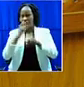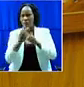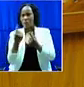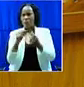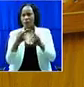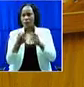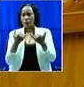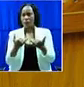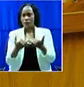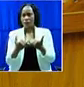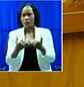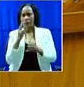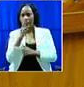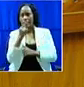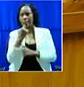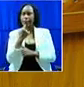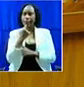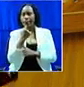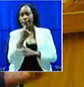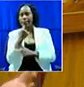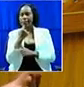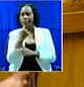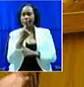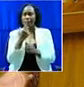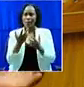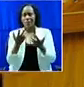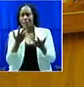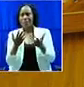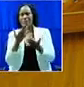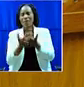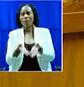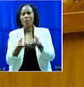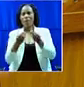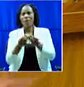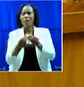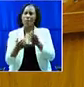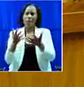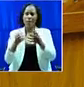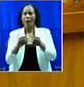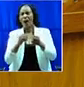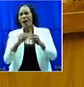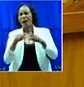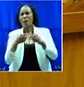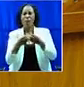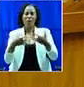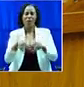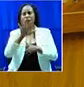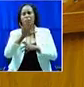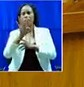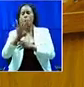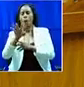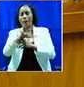we realized that we could have had up to 54 areas of interventions, but